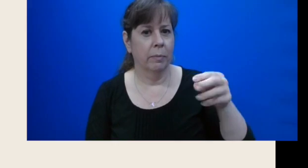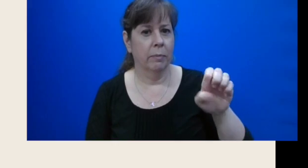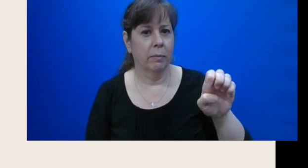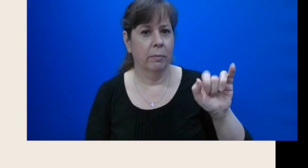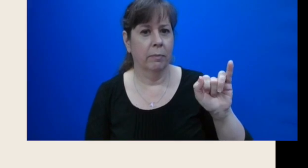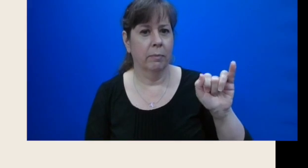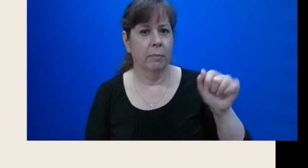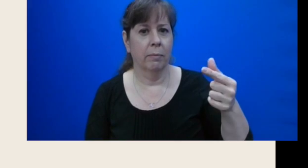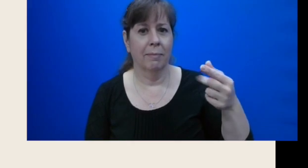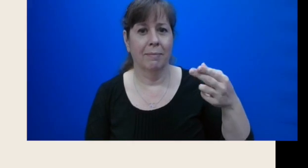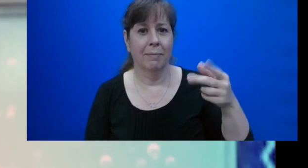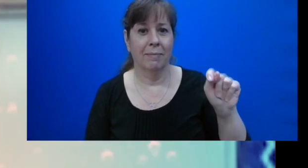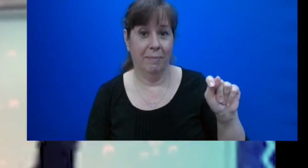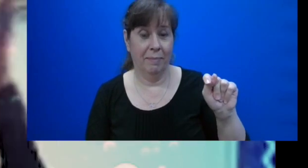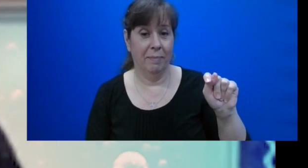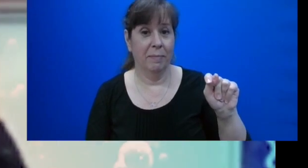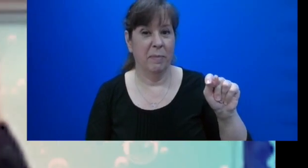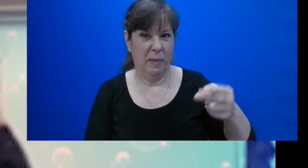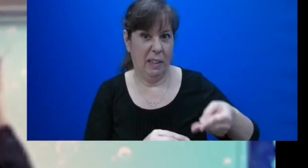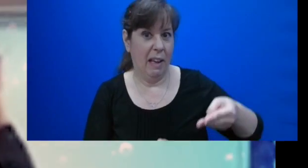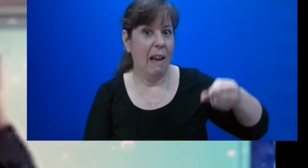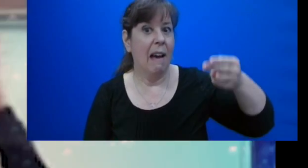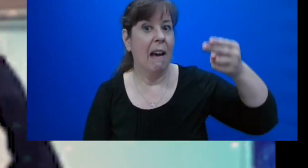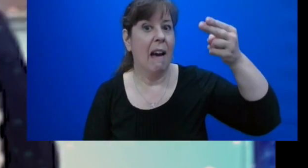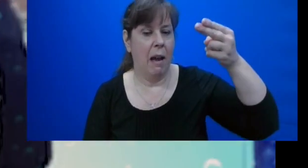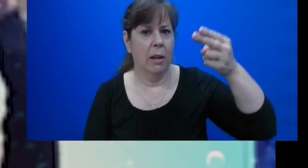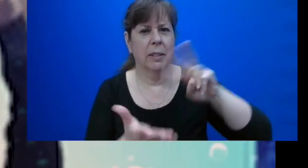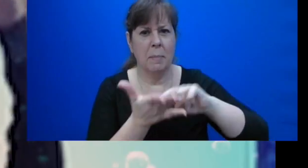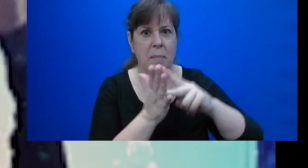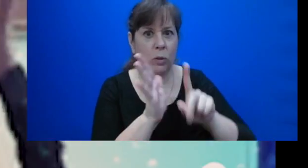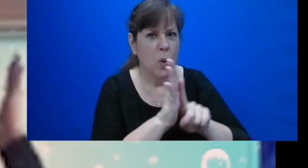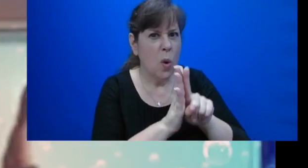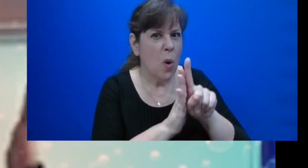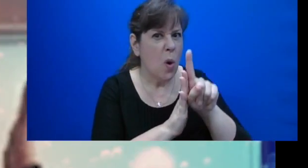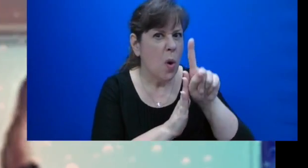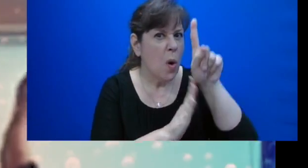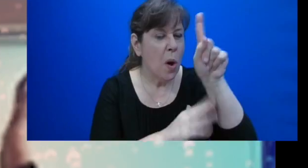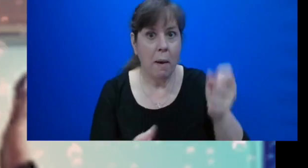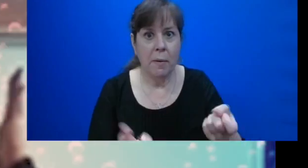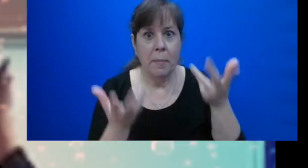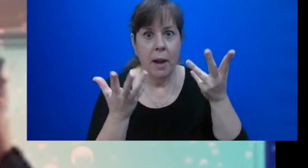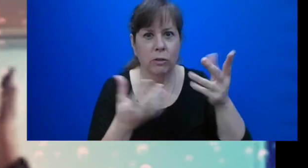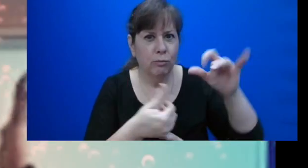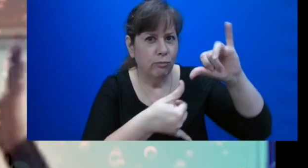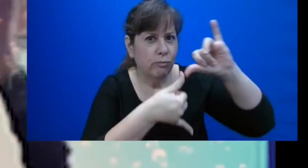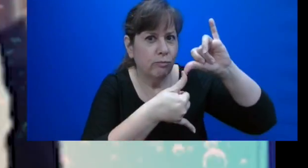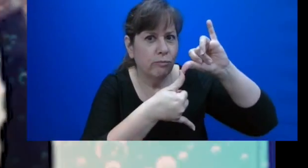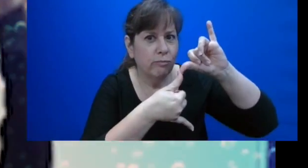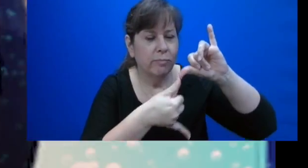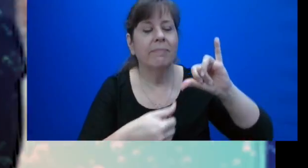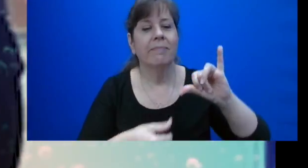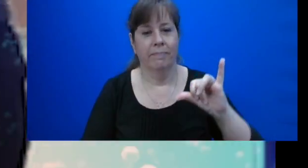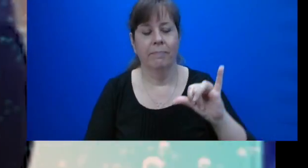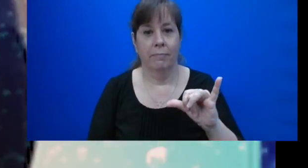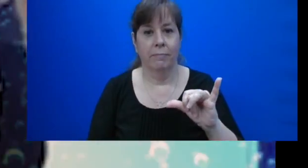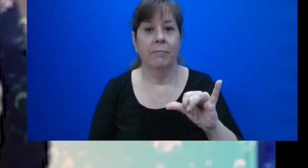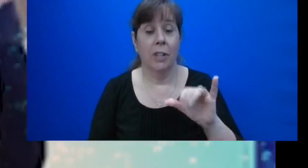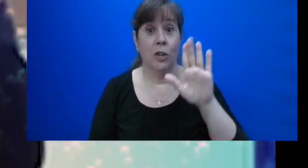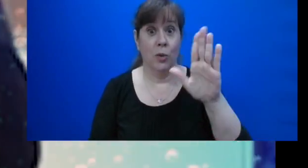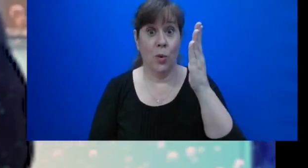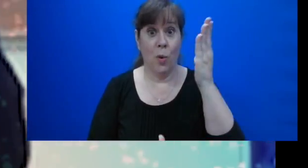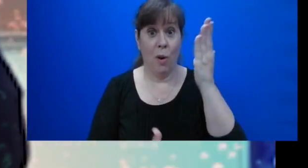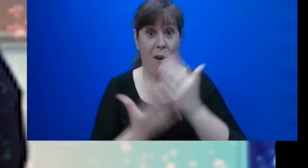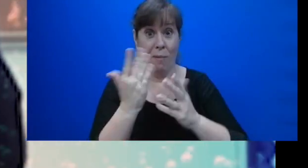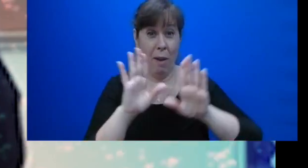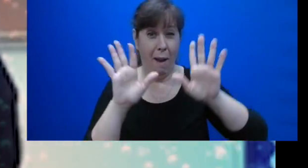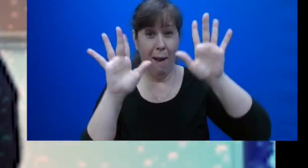Height is the measurement of how high or tall something is. Hold your arms up like this, and